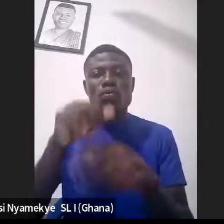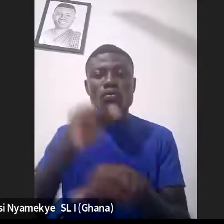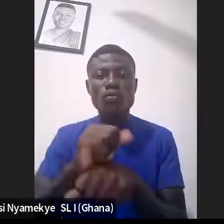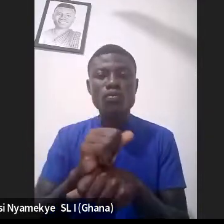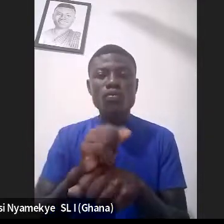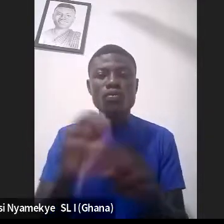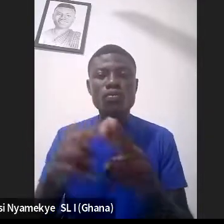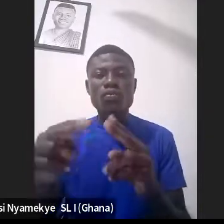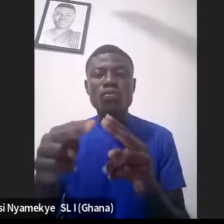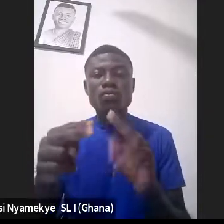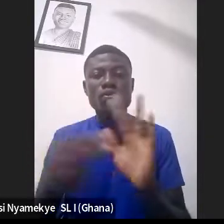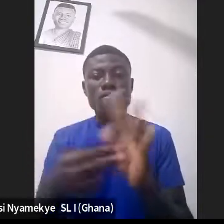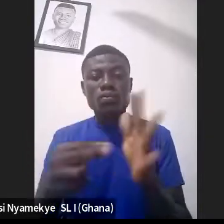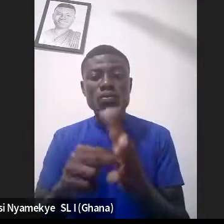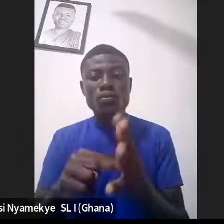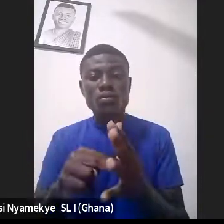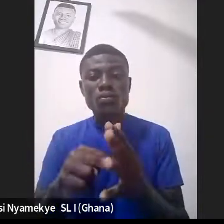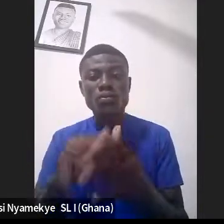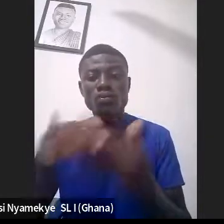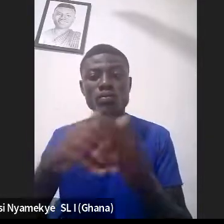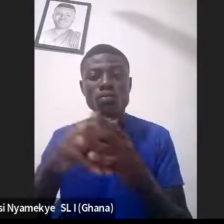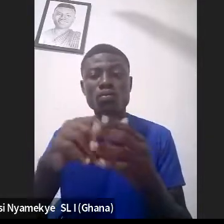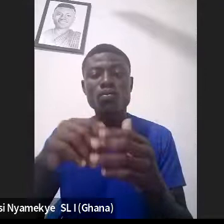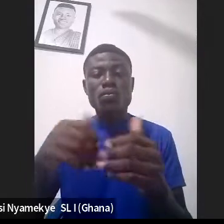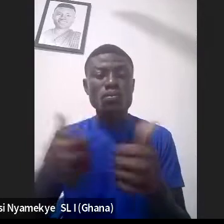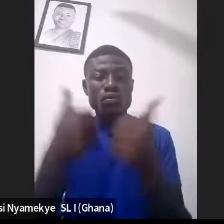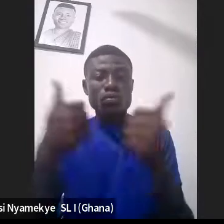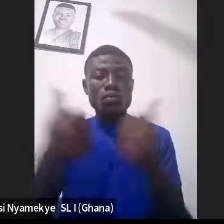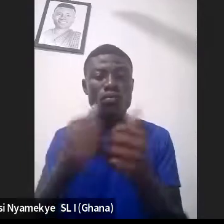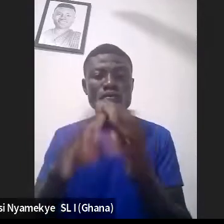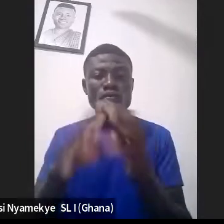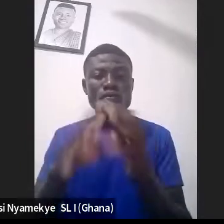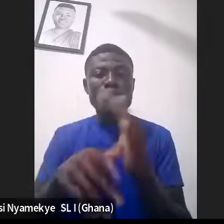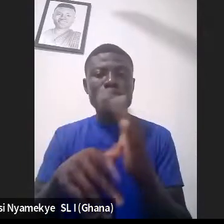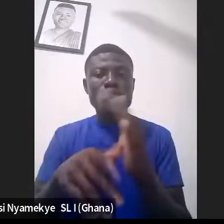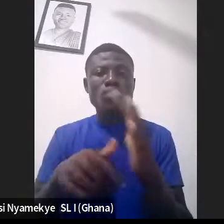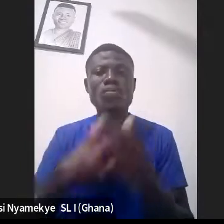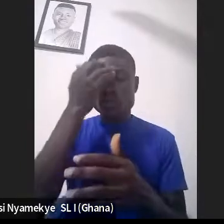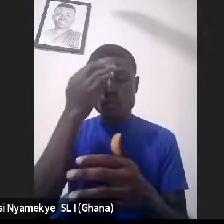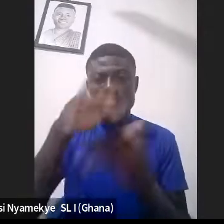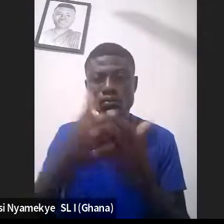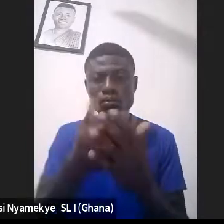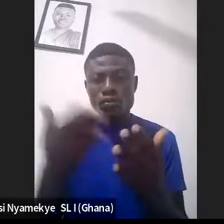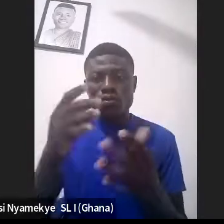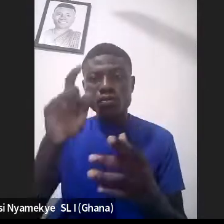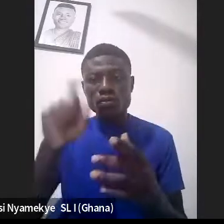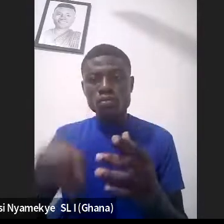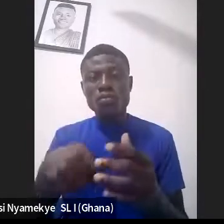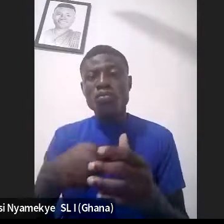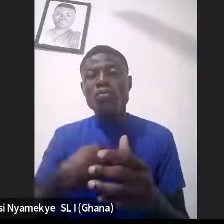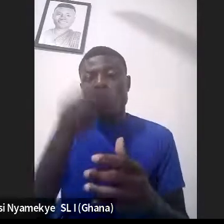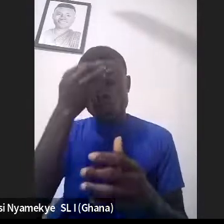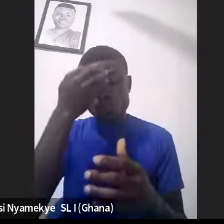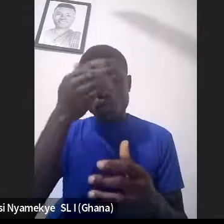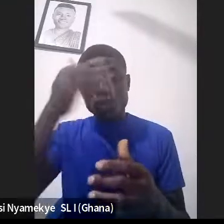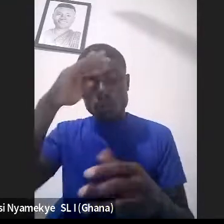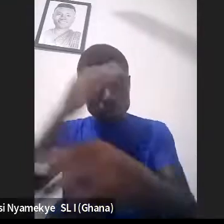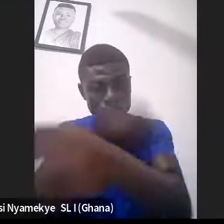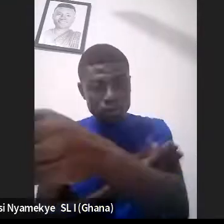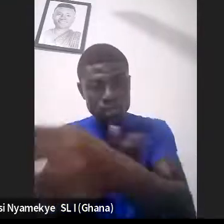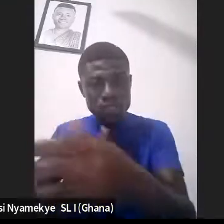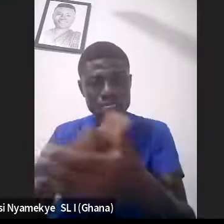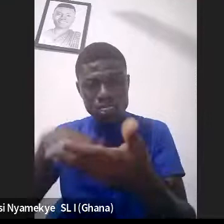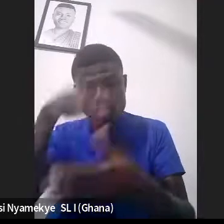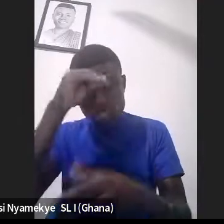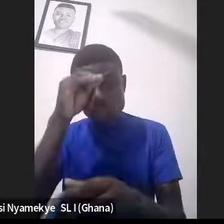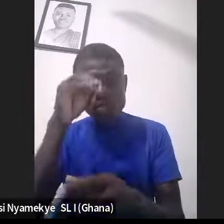been, homework was always a challenge, even though I knew he was, probably dyslexic. We would have lots